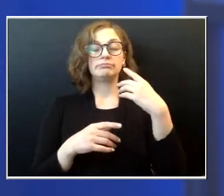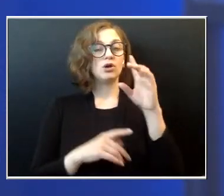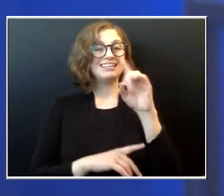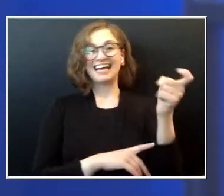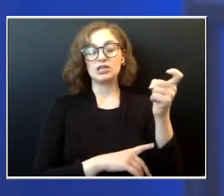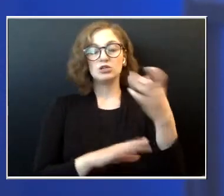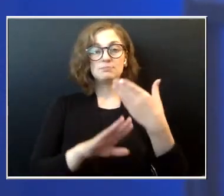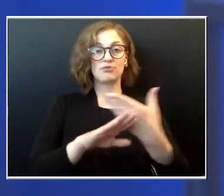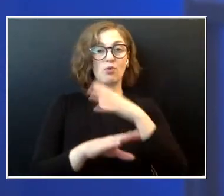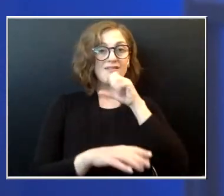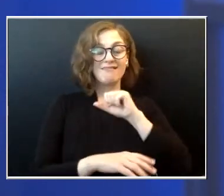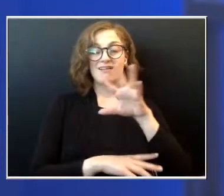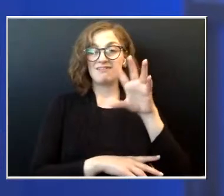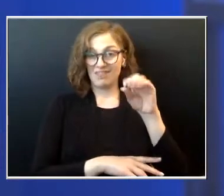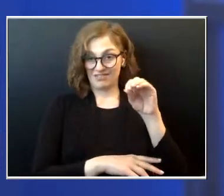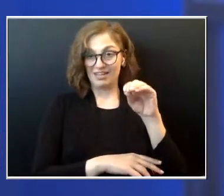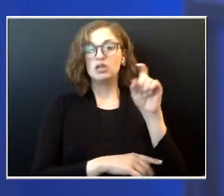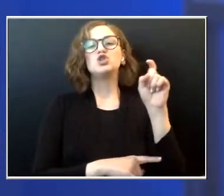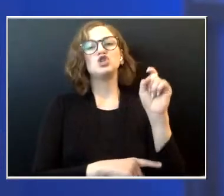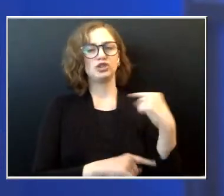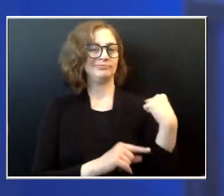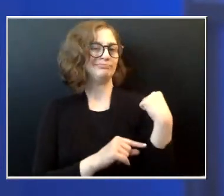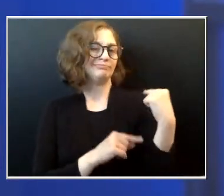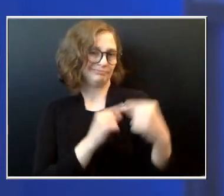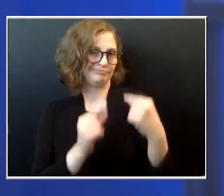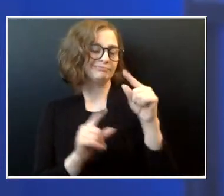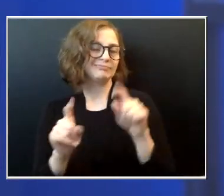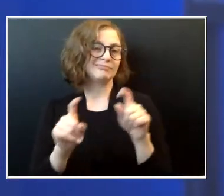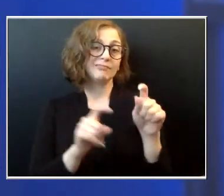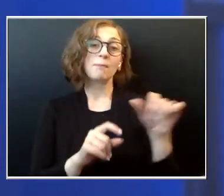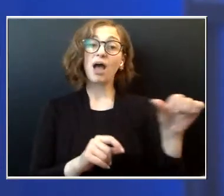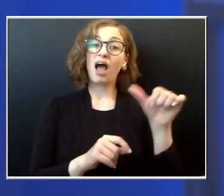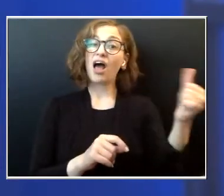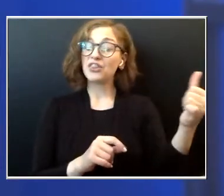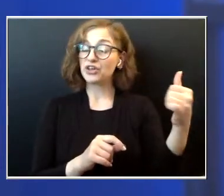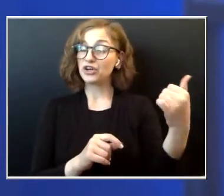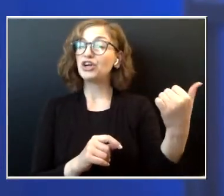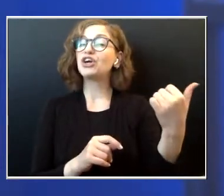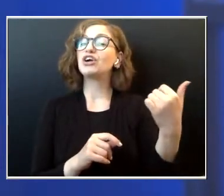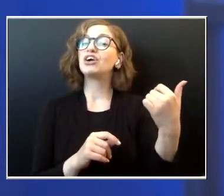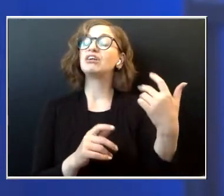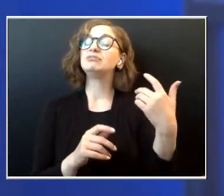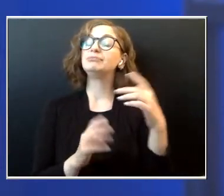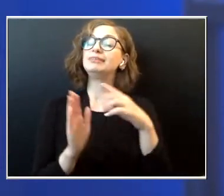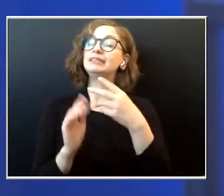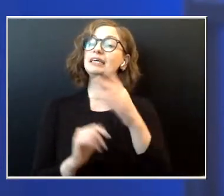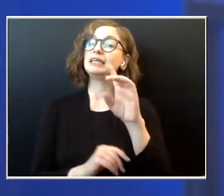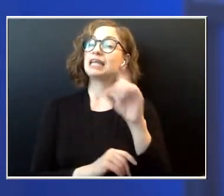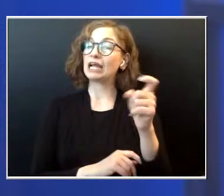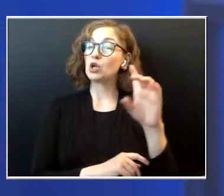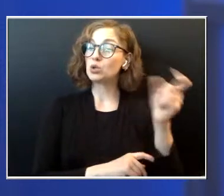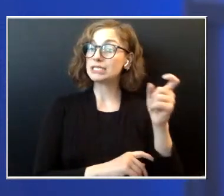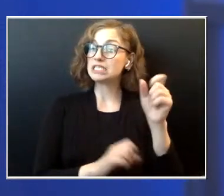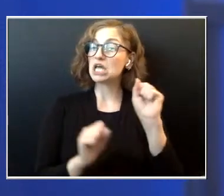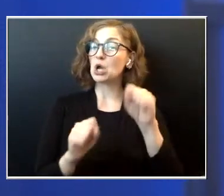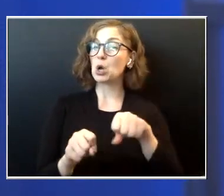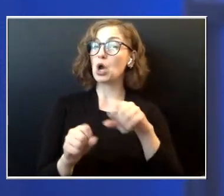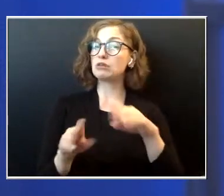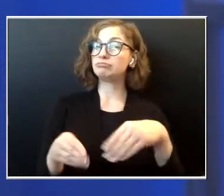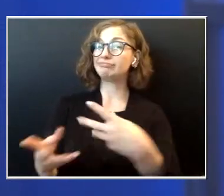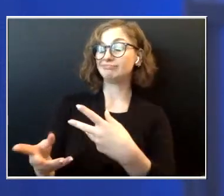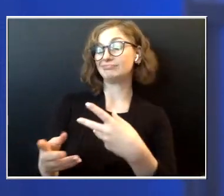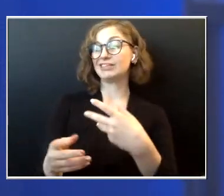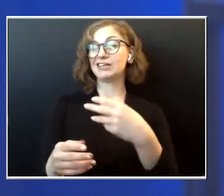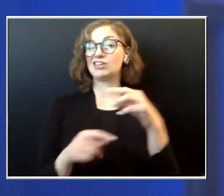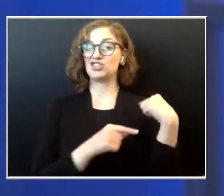testing. There's other cancer diagnoses, though, that also would be indicative of a genetic risk, including ovarian cancer,